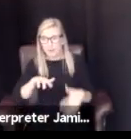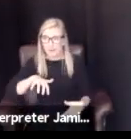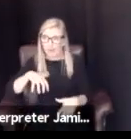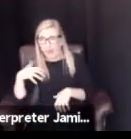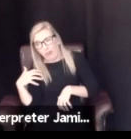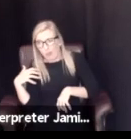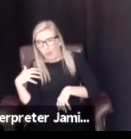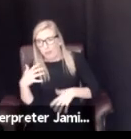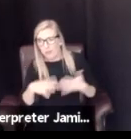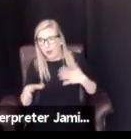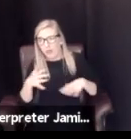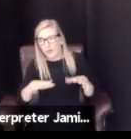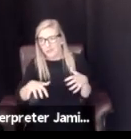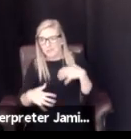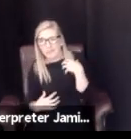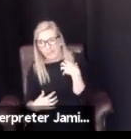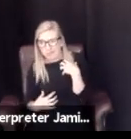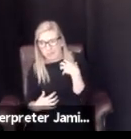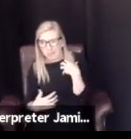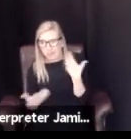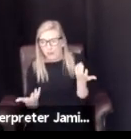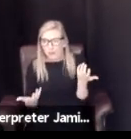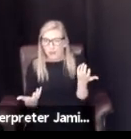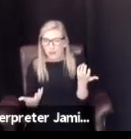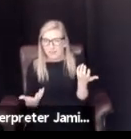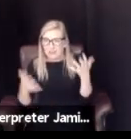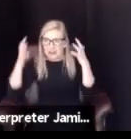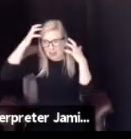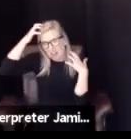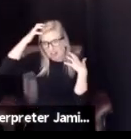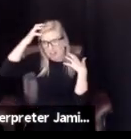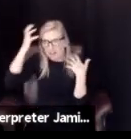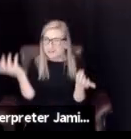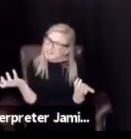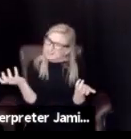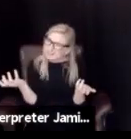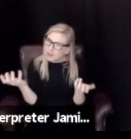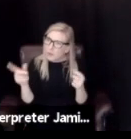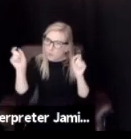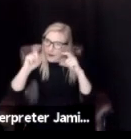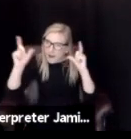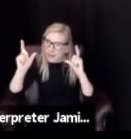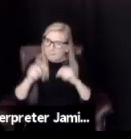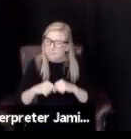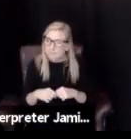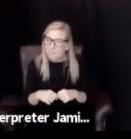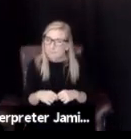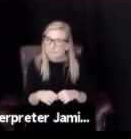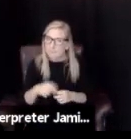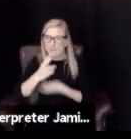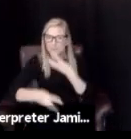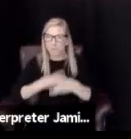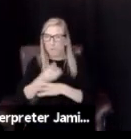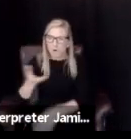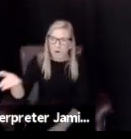They're like, oh, well, like, right? So wake up, right? There's a world out there.